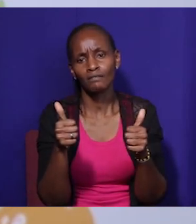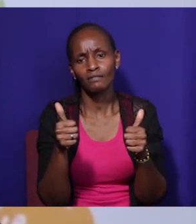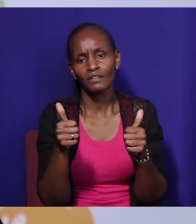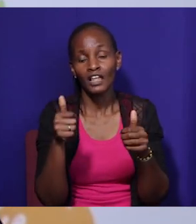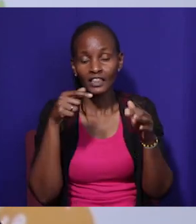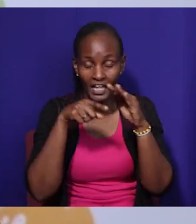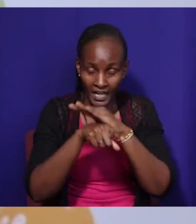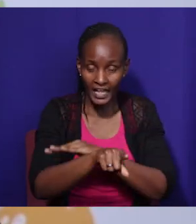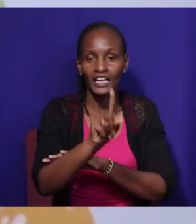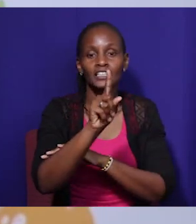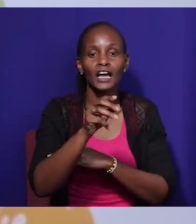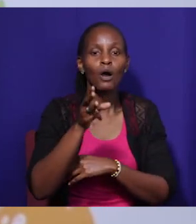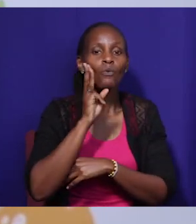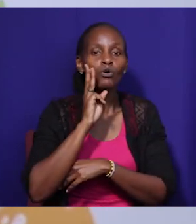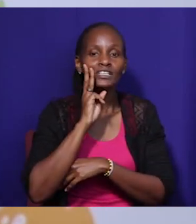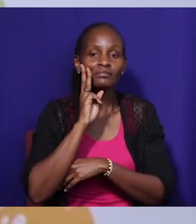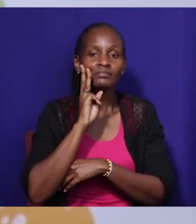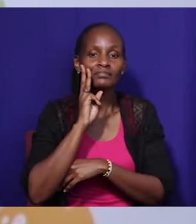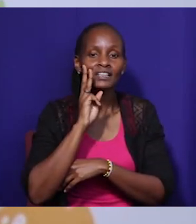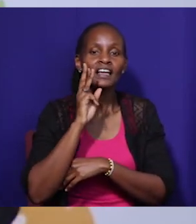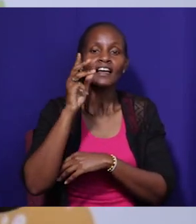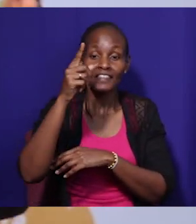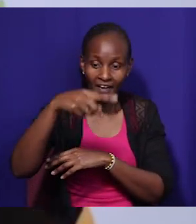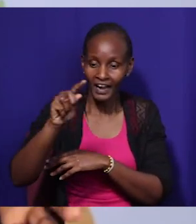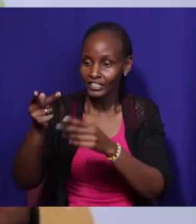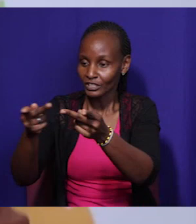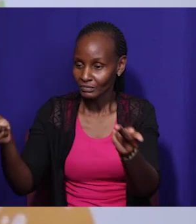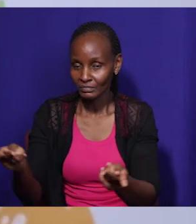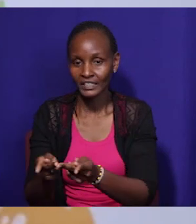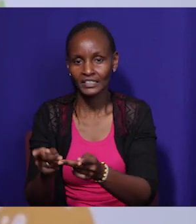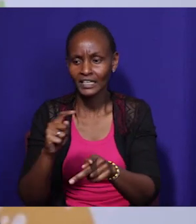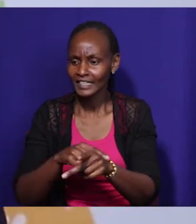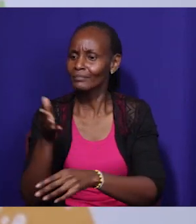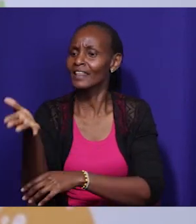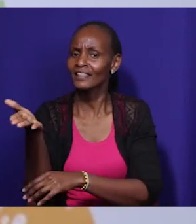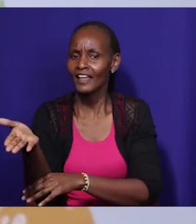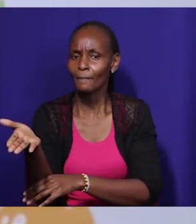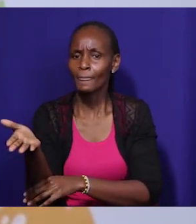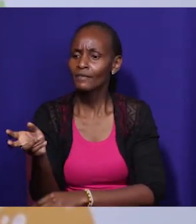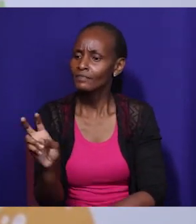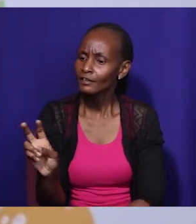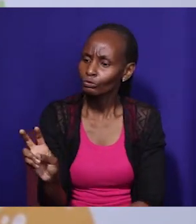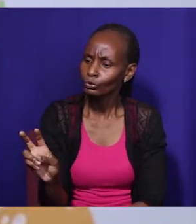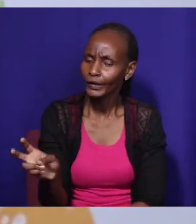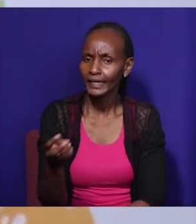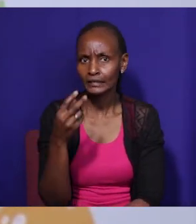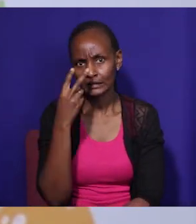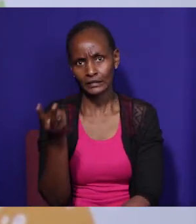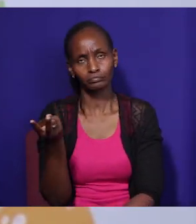go into the right part of the sea. And when they get there, they look and say,